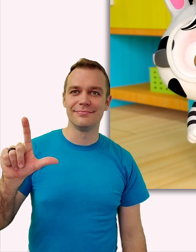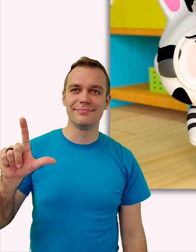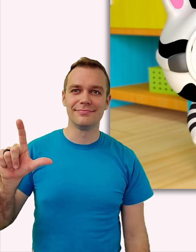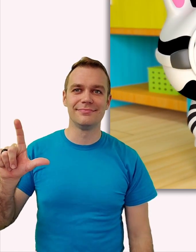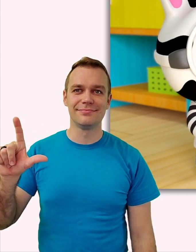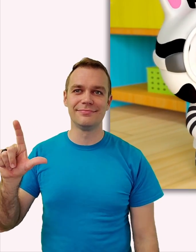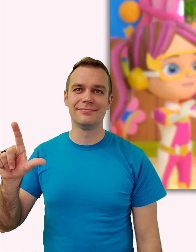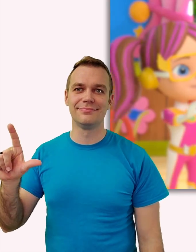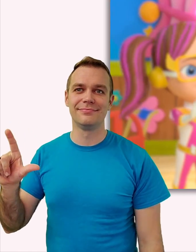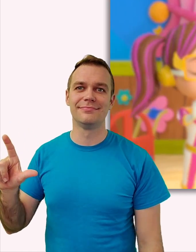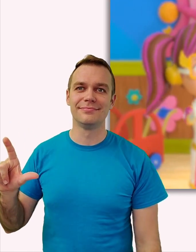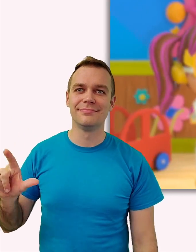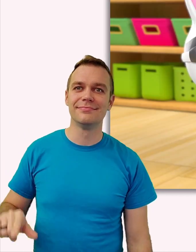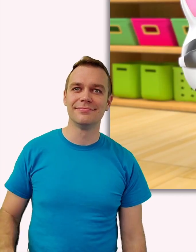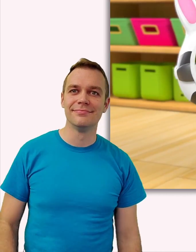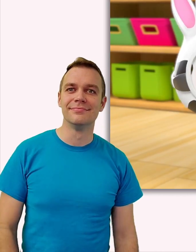L